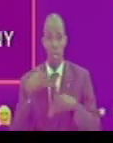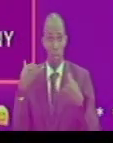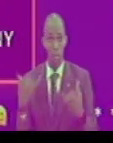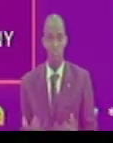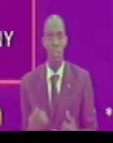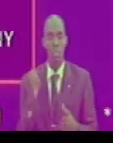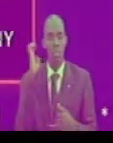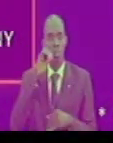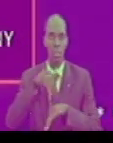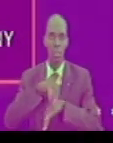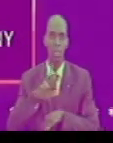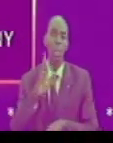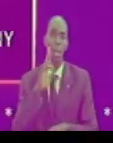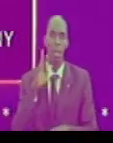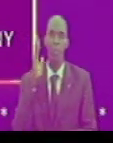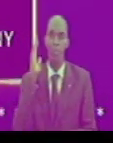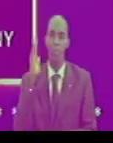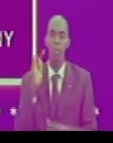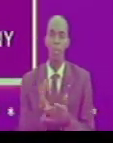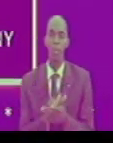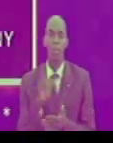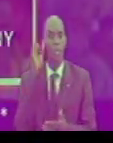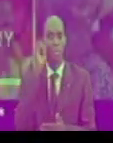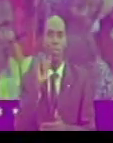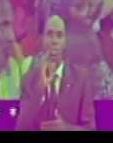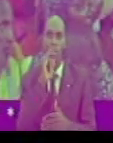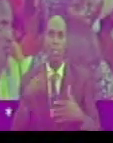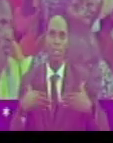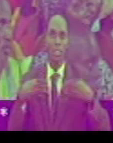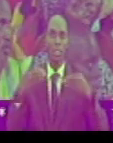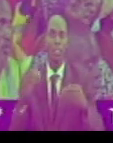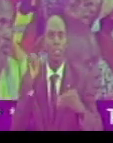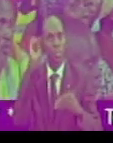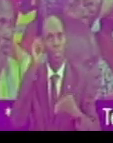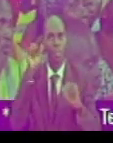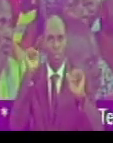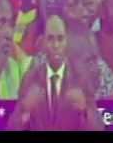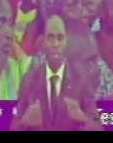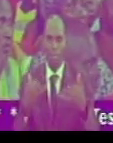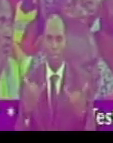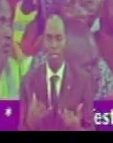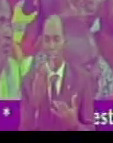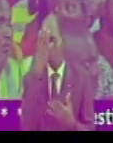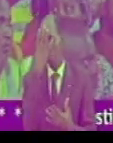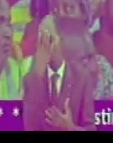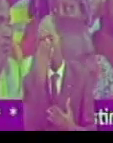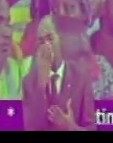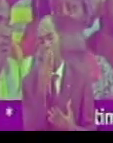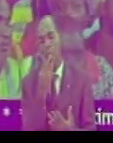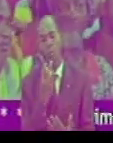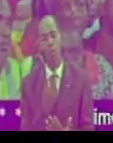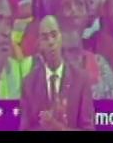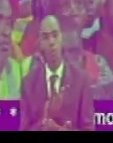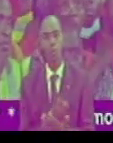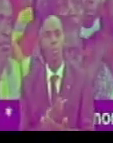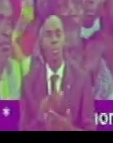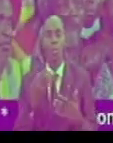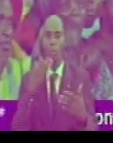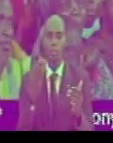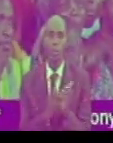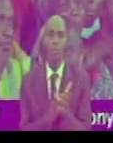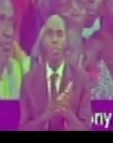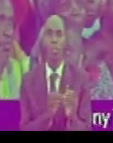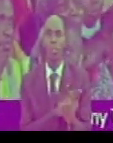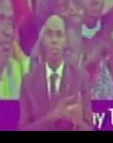fine and whole completely. Praise the Lord. We told you earlier, and you heard it directly from the General